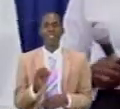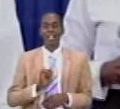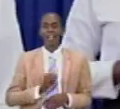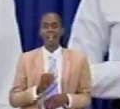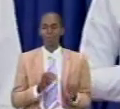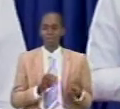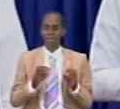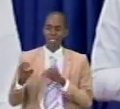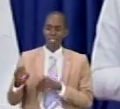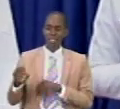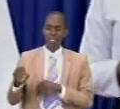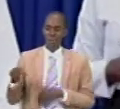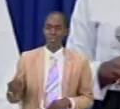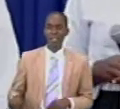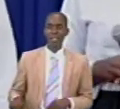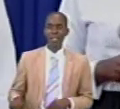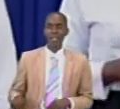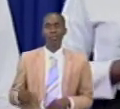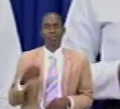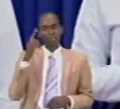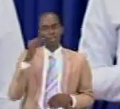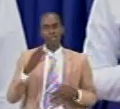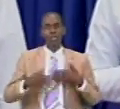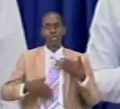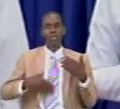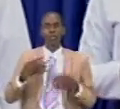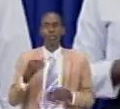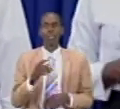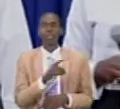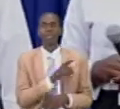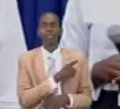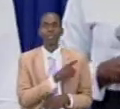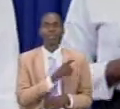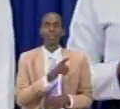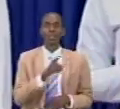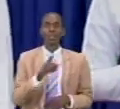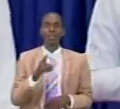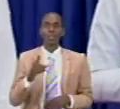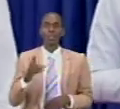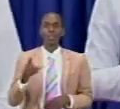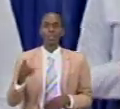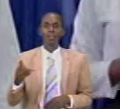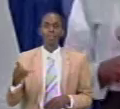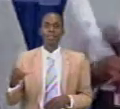I'm laying them down for the joy of belongs